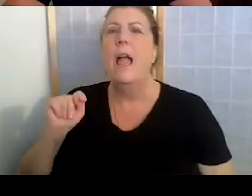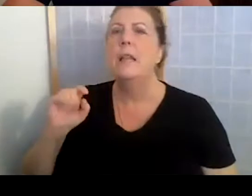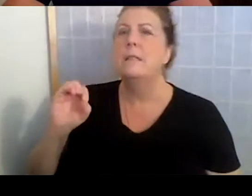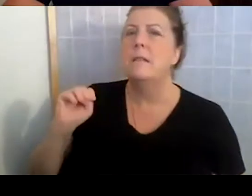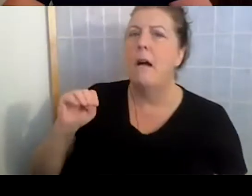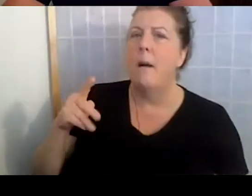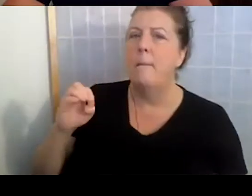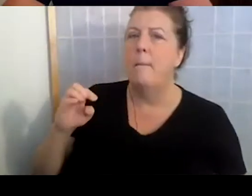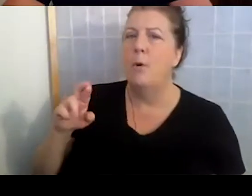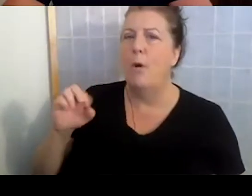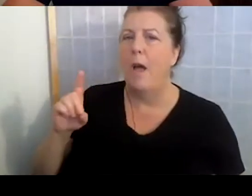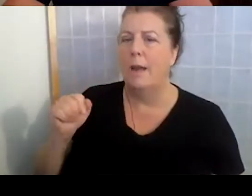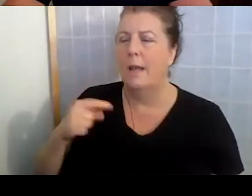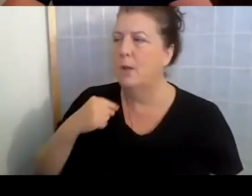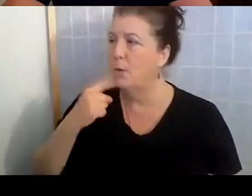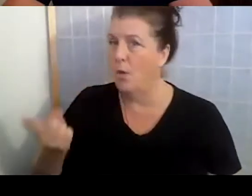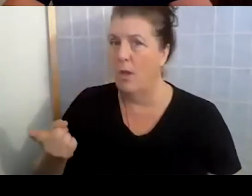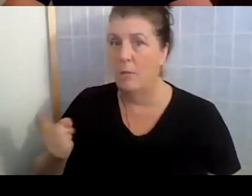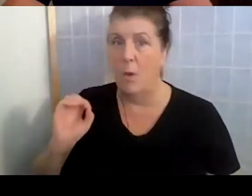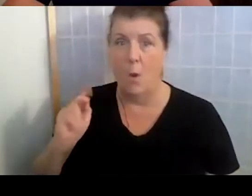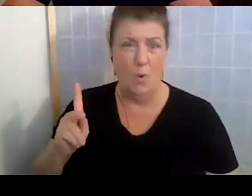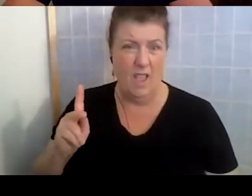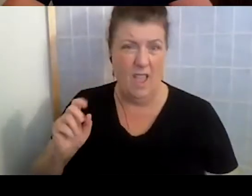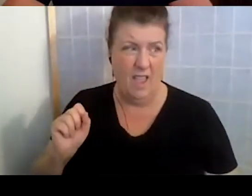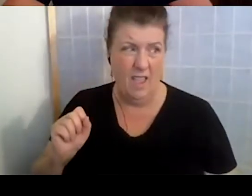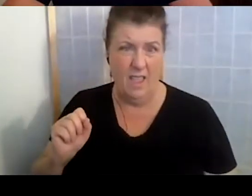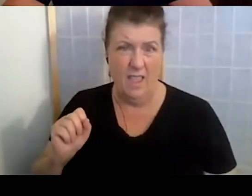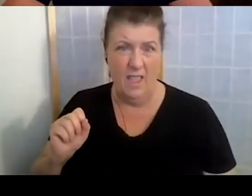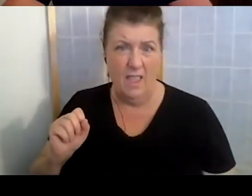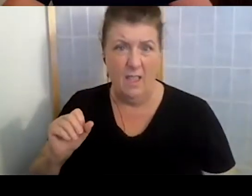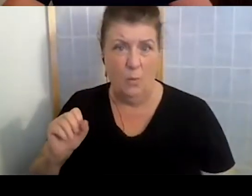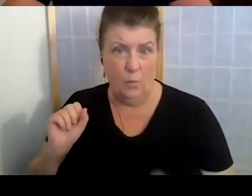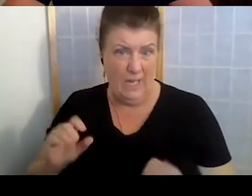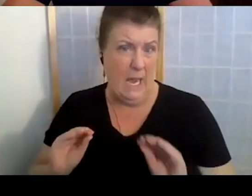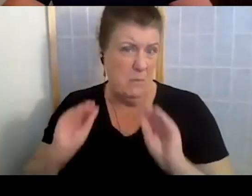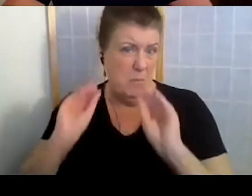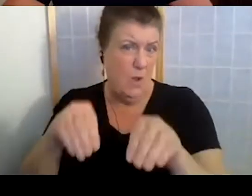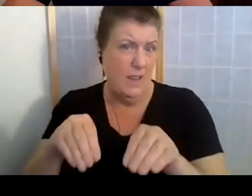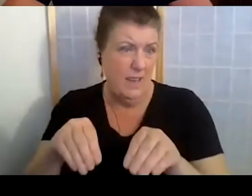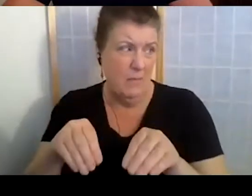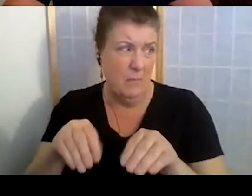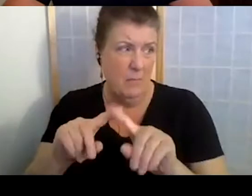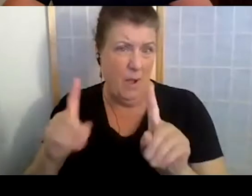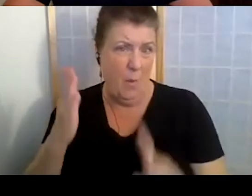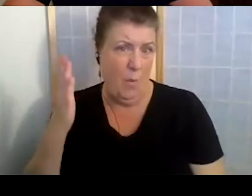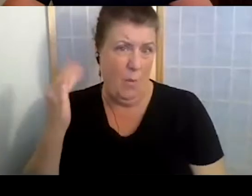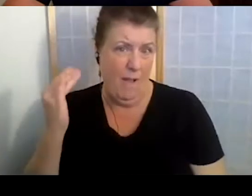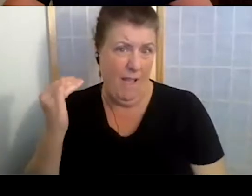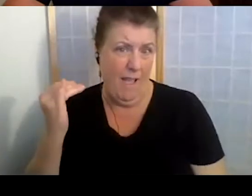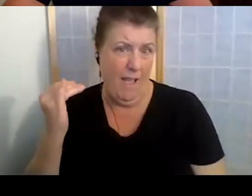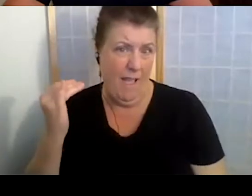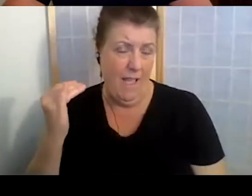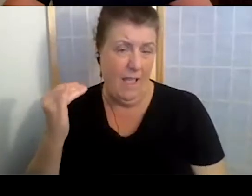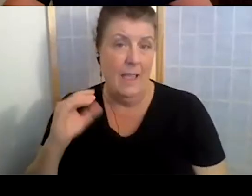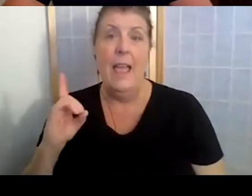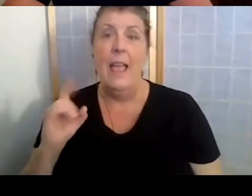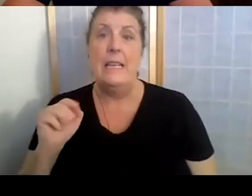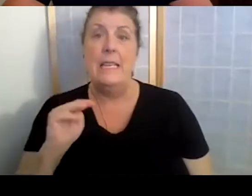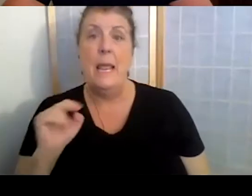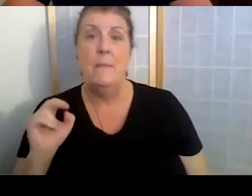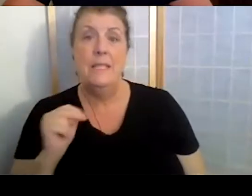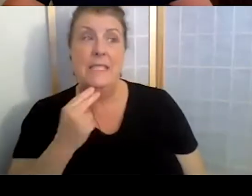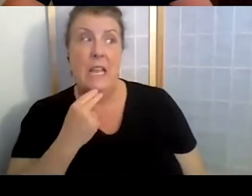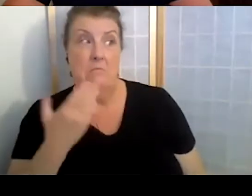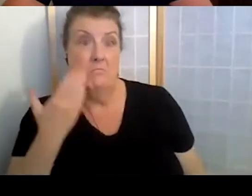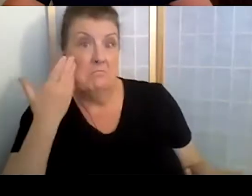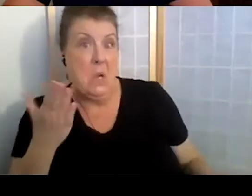okay, we could put that in, but why does she do that? And Damon said, I don't know why. I just think it